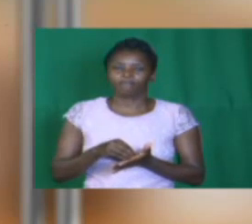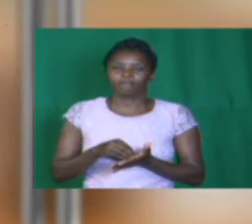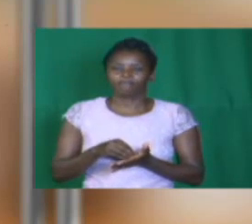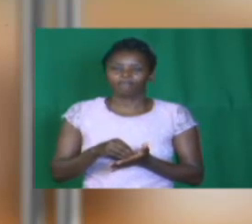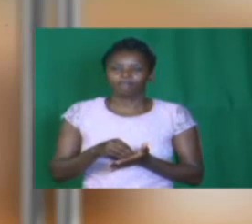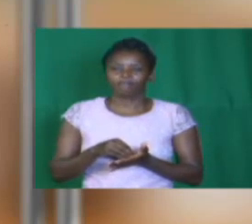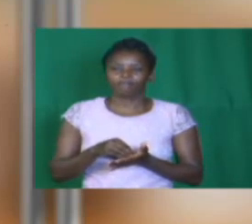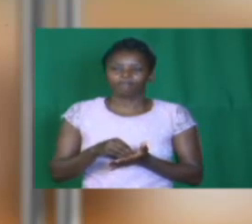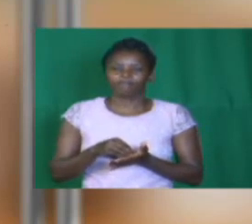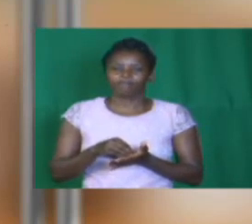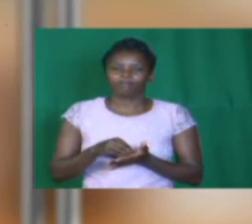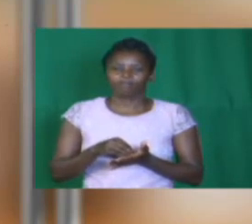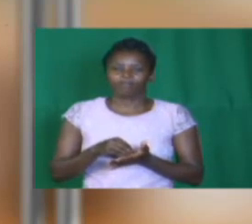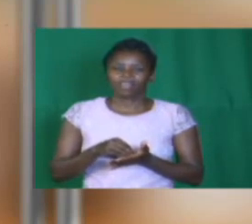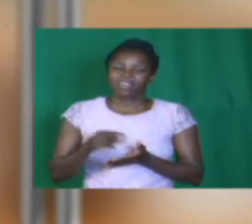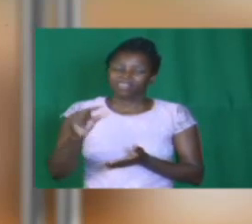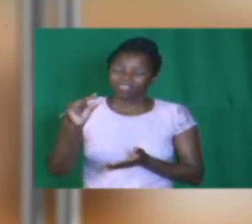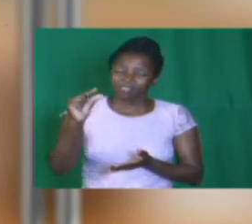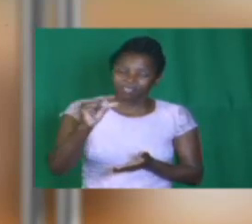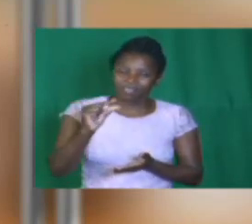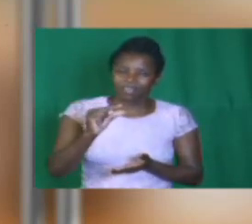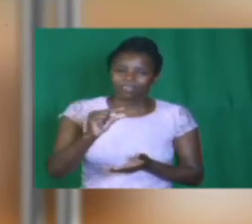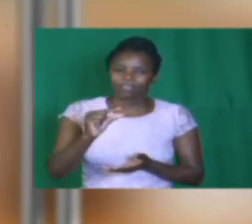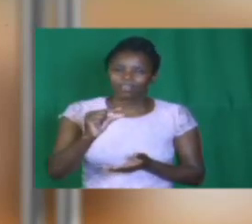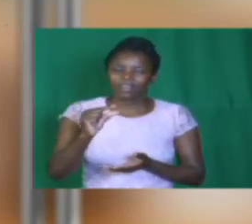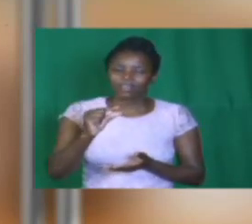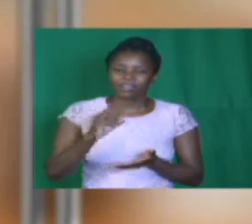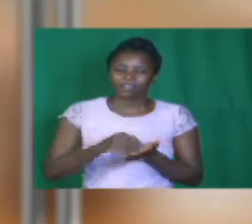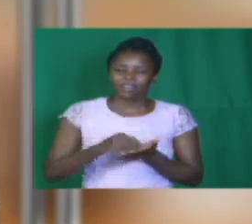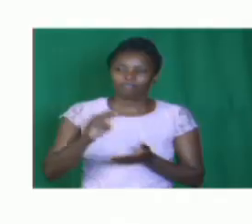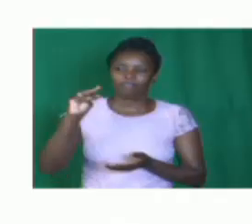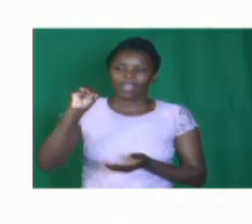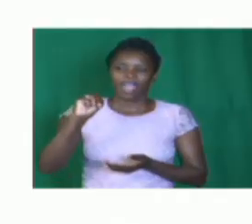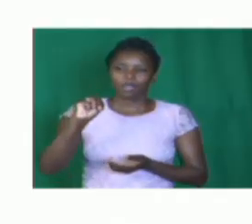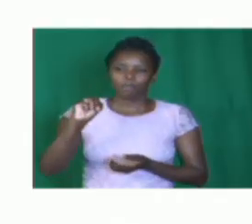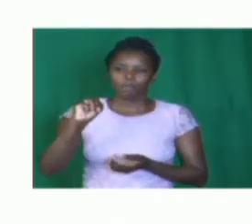the what? The gradient. You have m